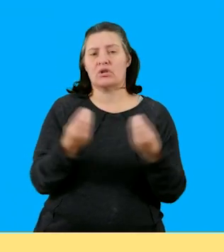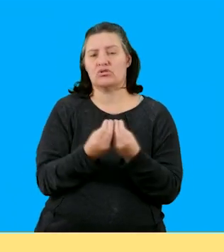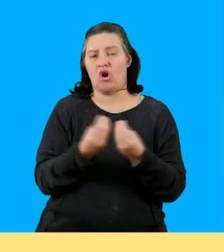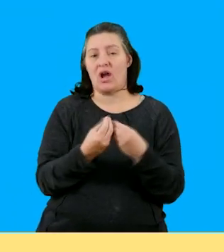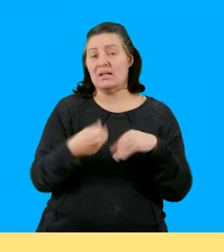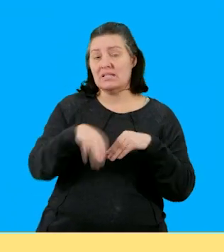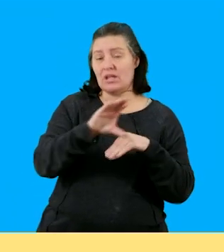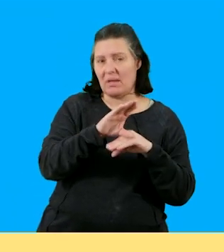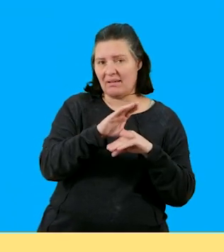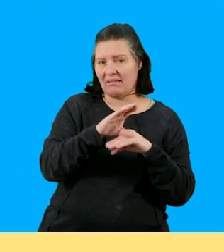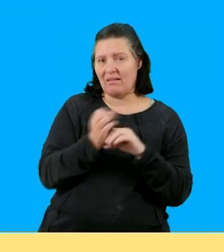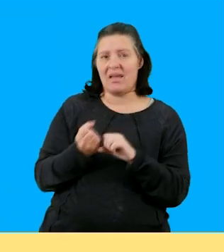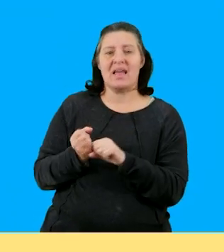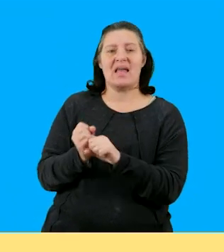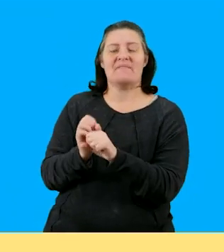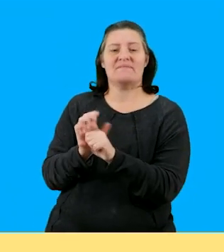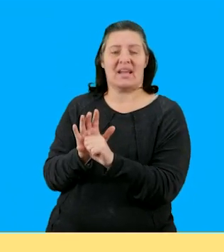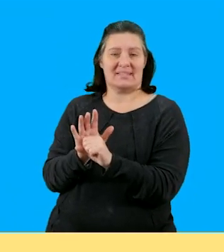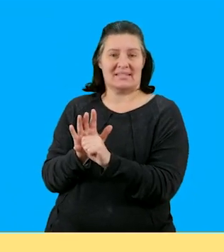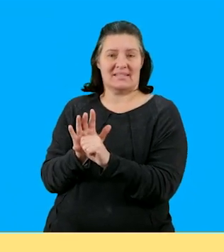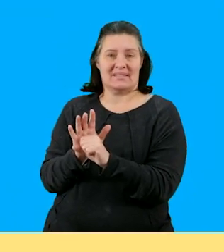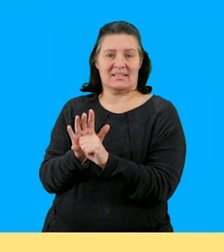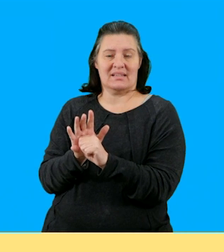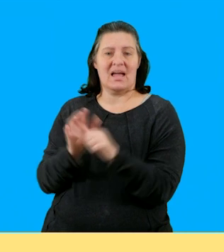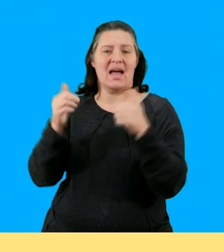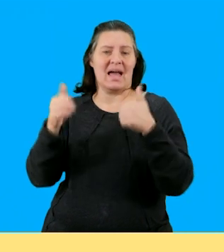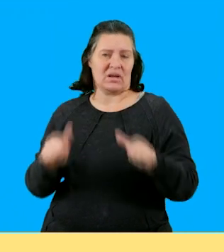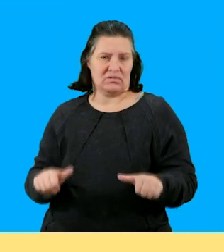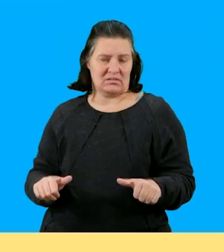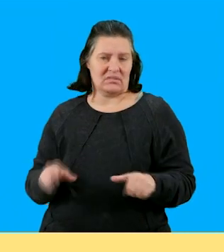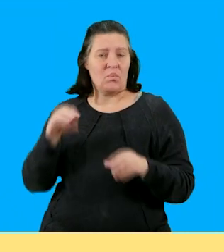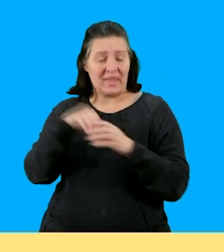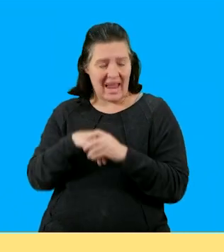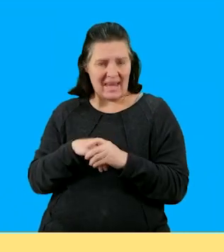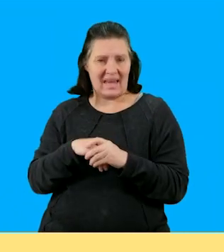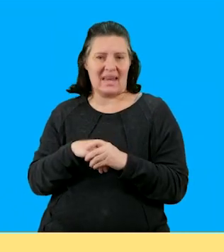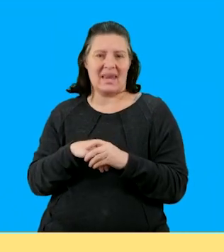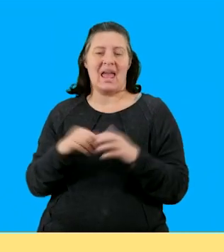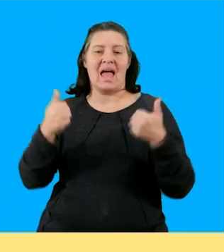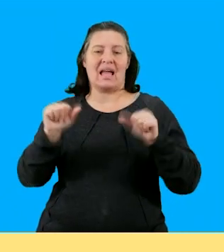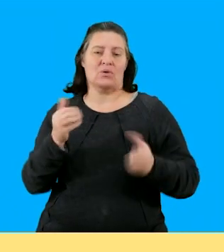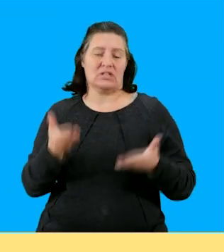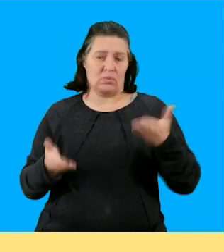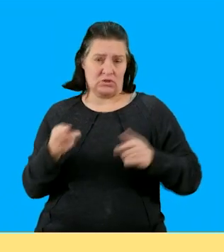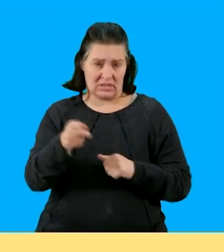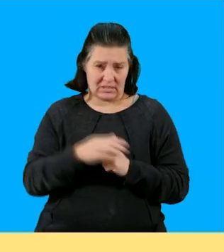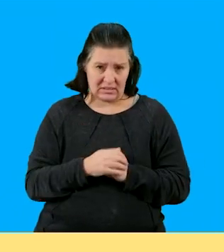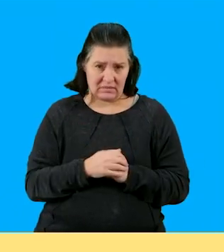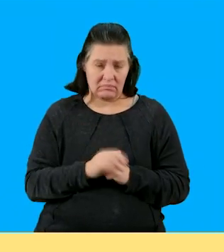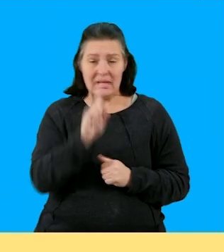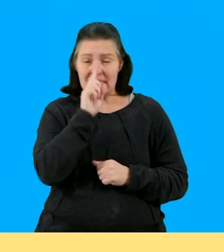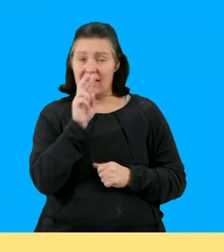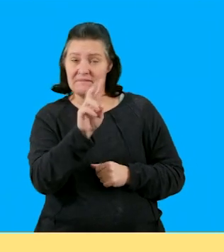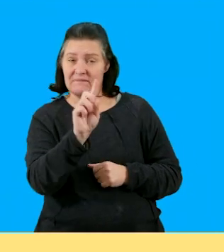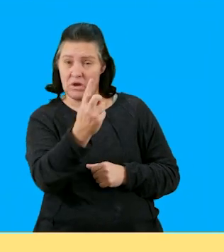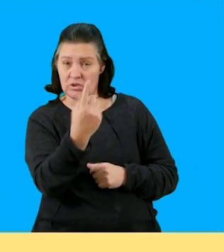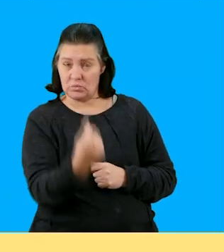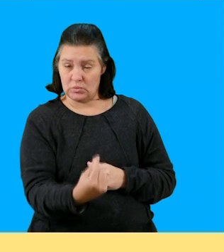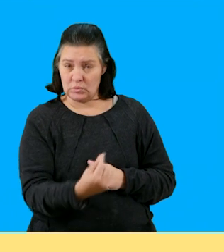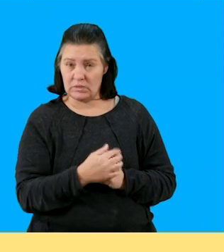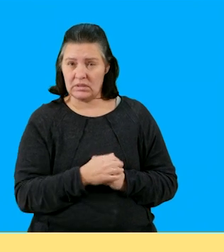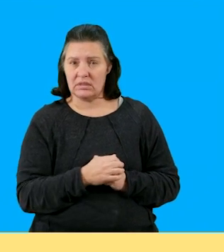stock deficit? And it reads, extracted from the pre-adjustment trial balance on 28 February. And we have trading